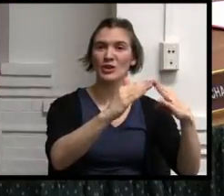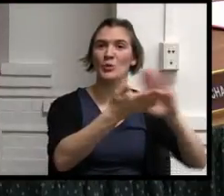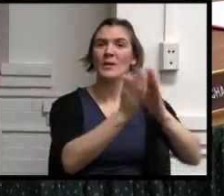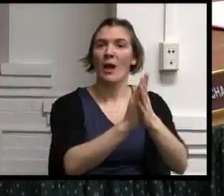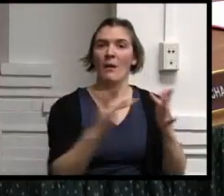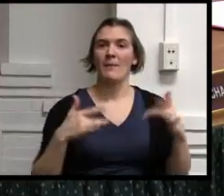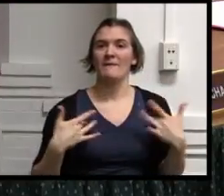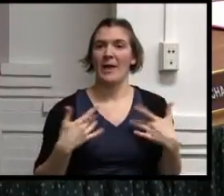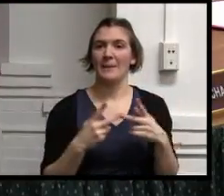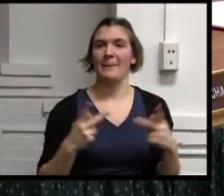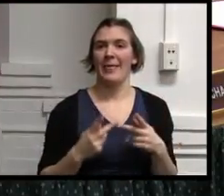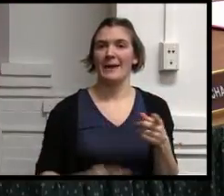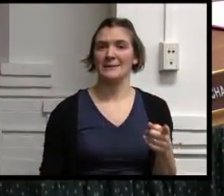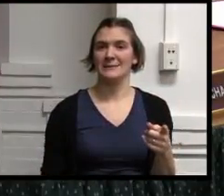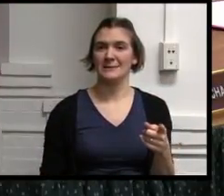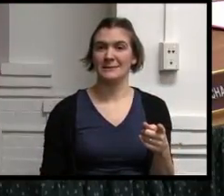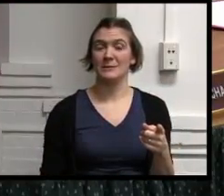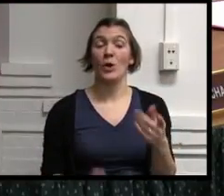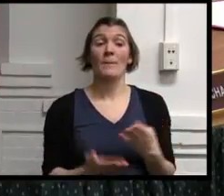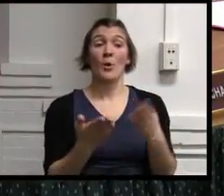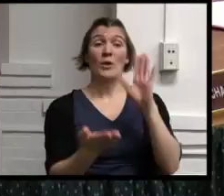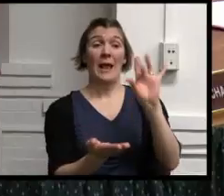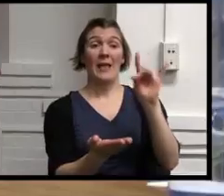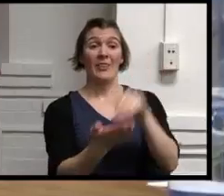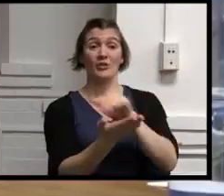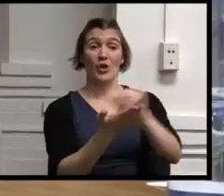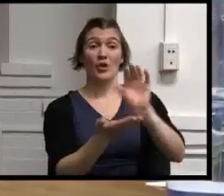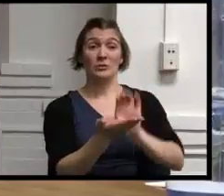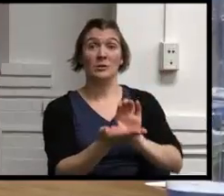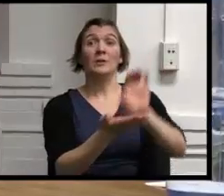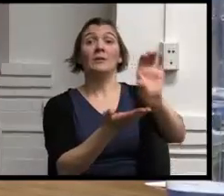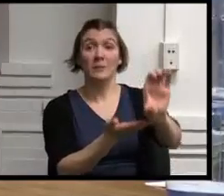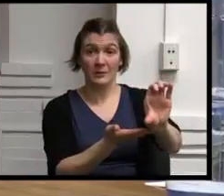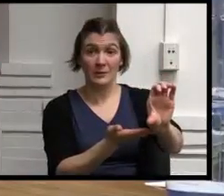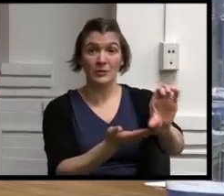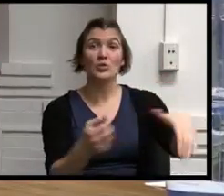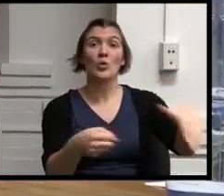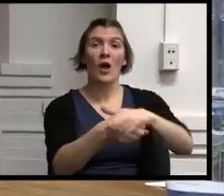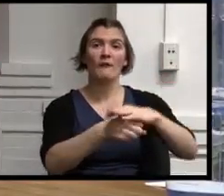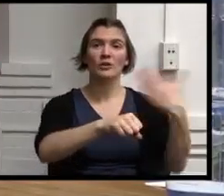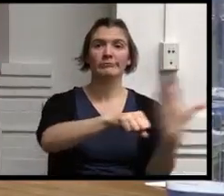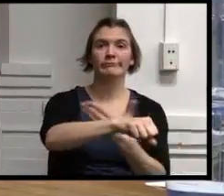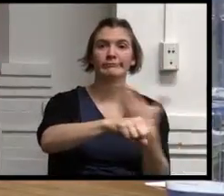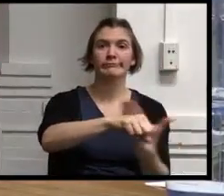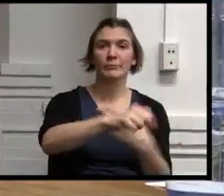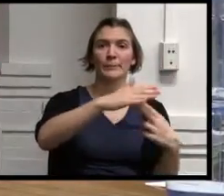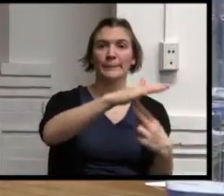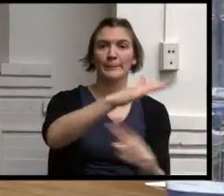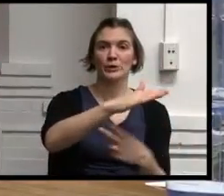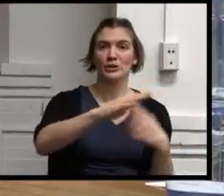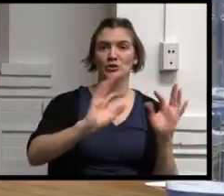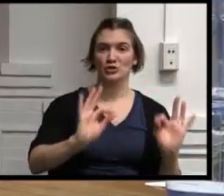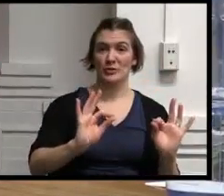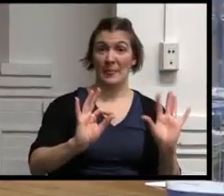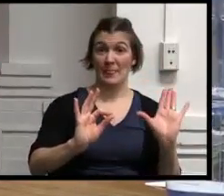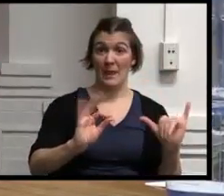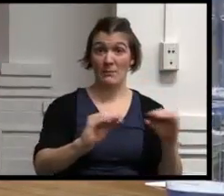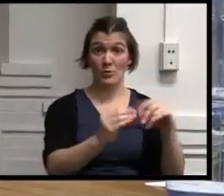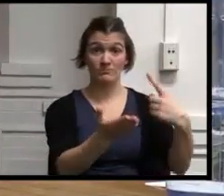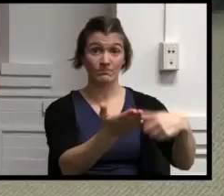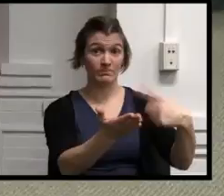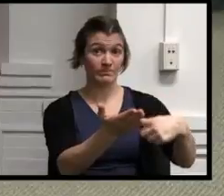we have a motion to put $8,000 into the budget to pay for Creamery Bridge upfit. Is there any further